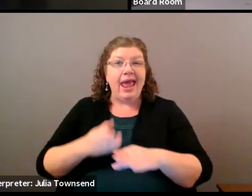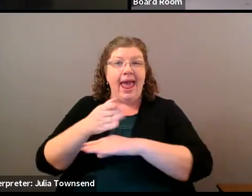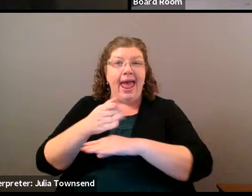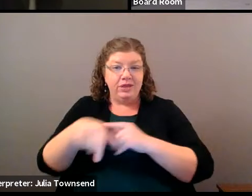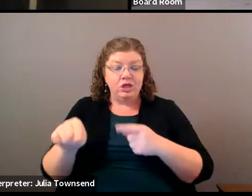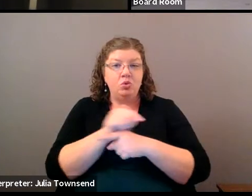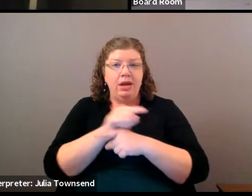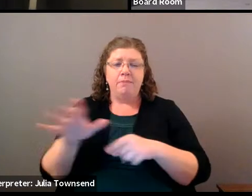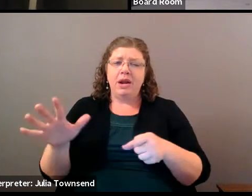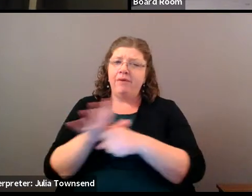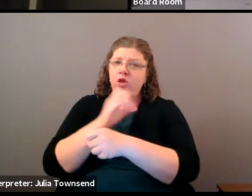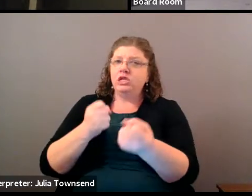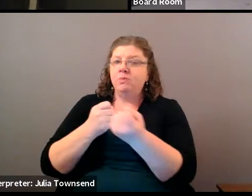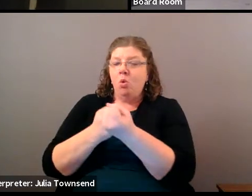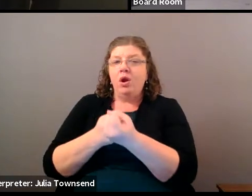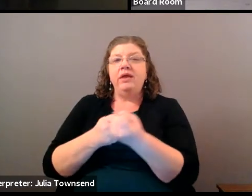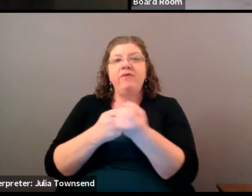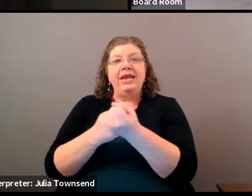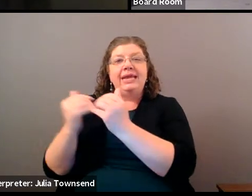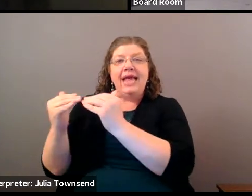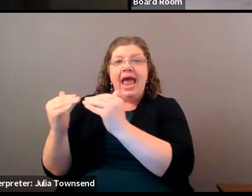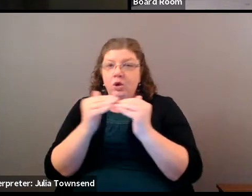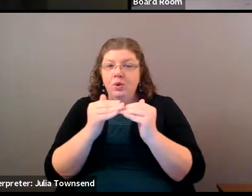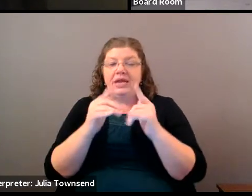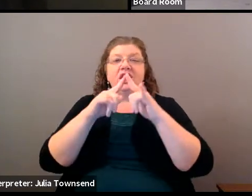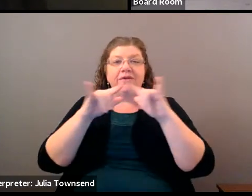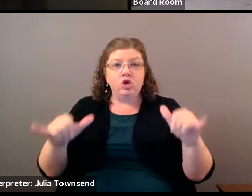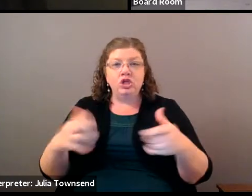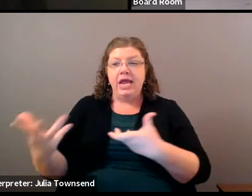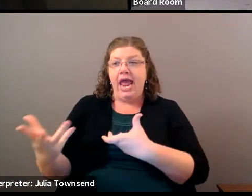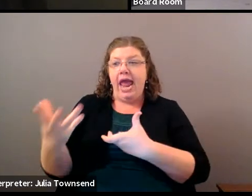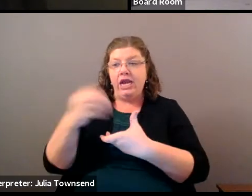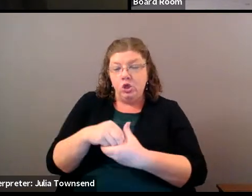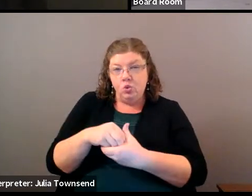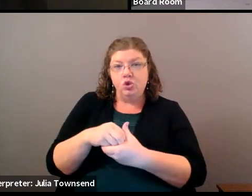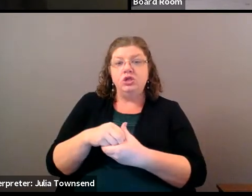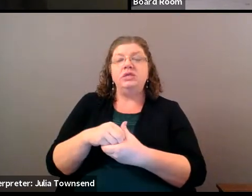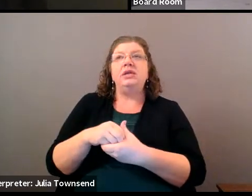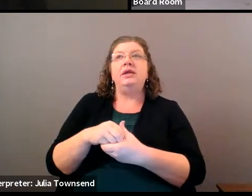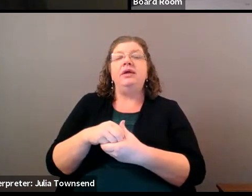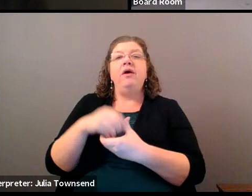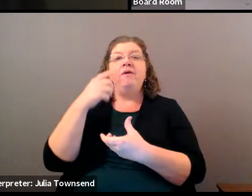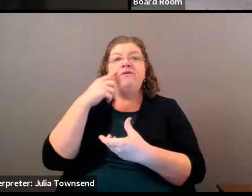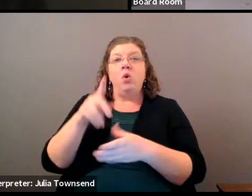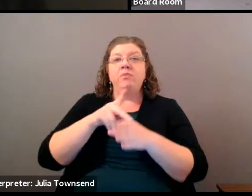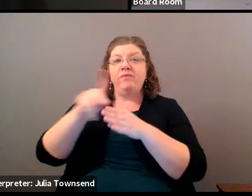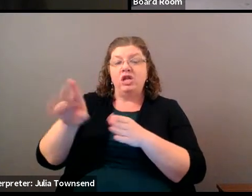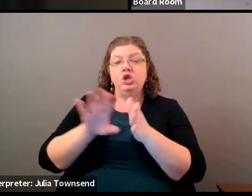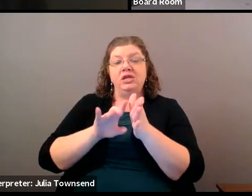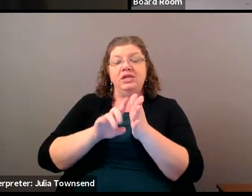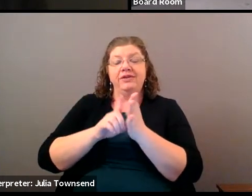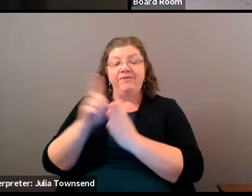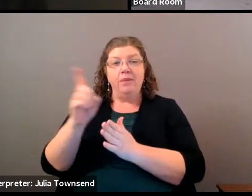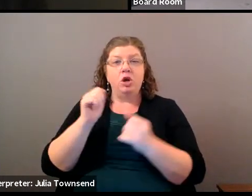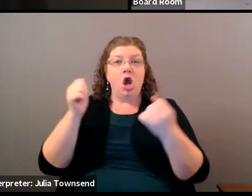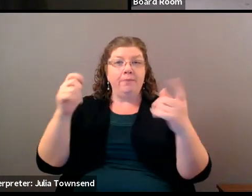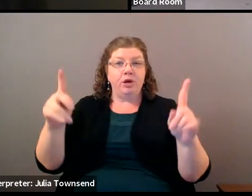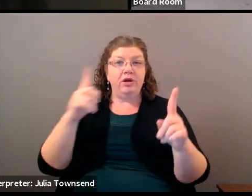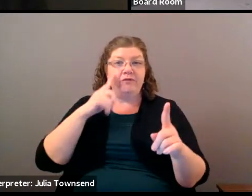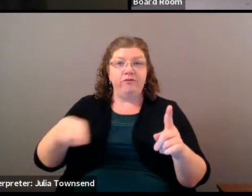in full support of funding equity, diversity, and inclusion professional development opportunities